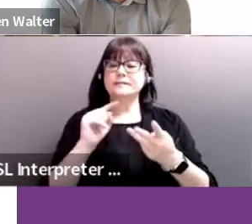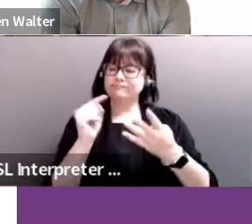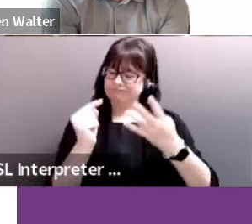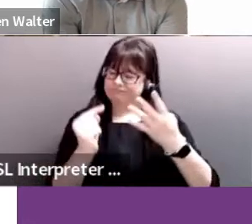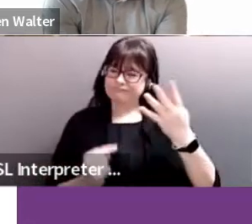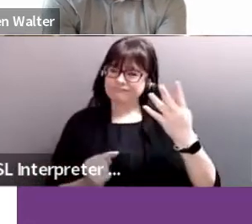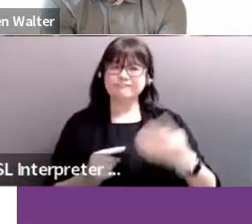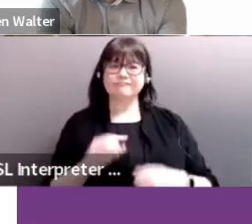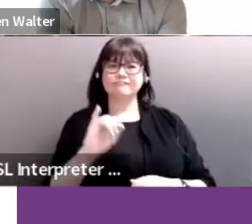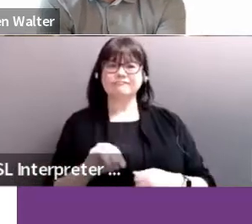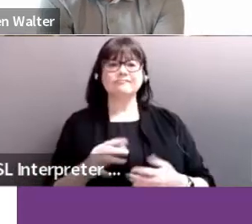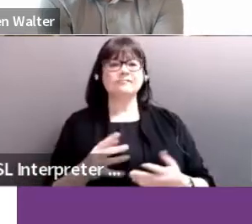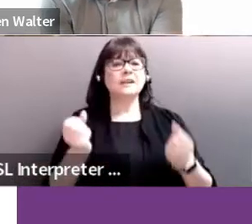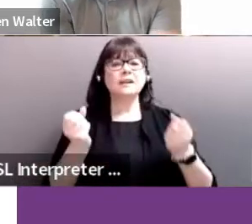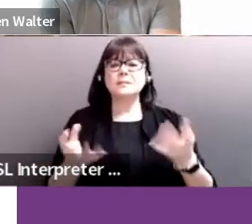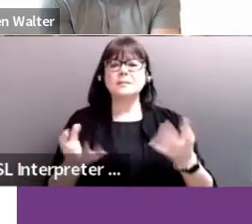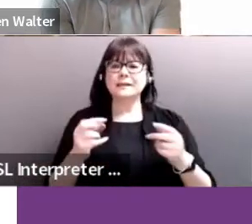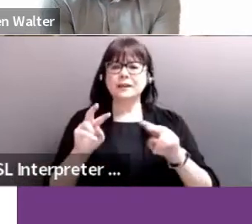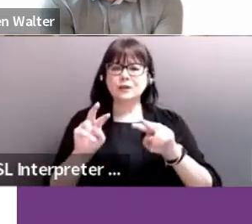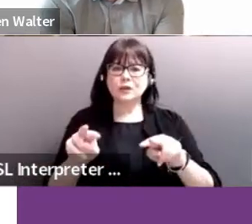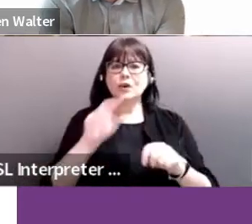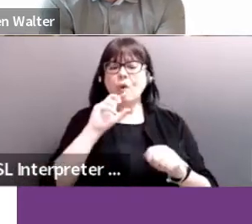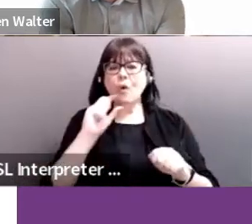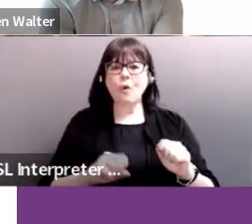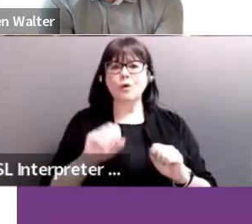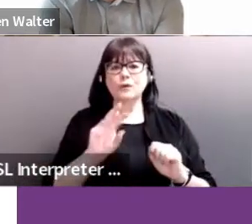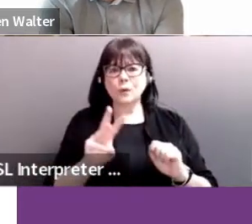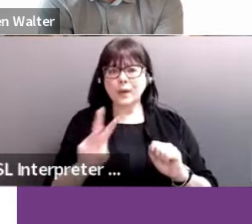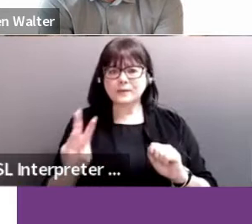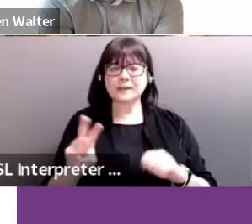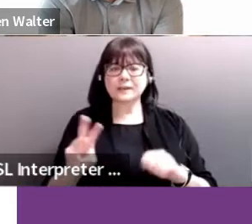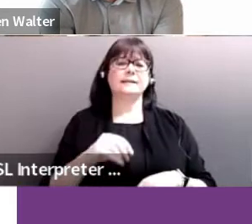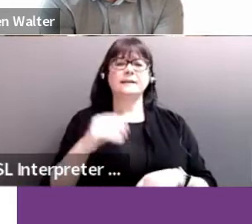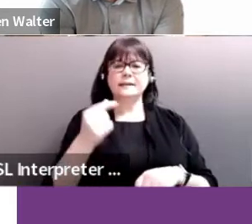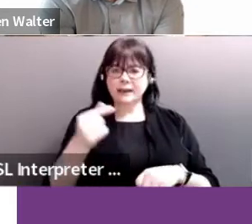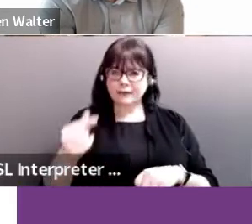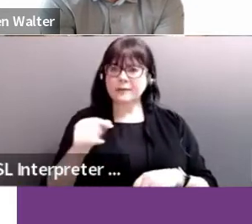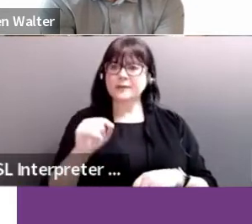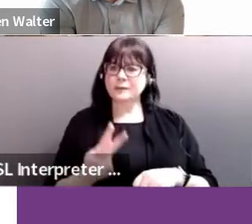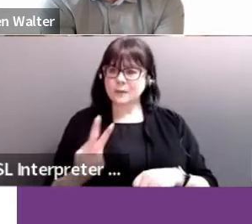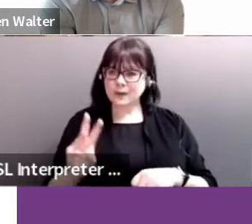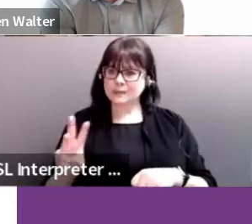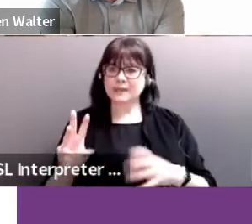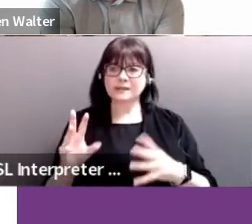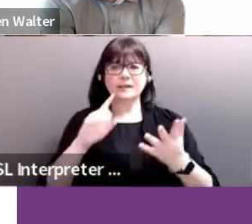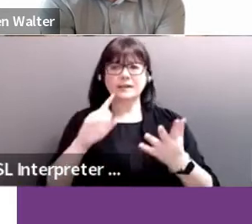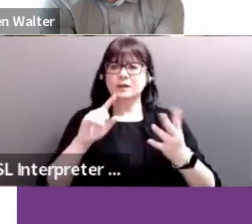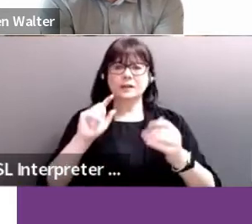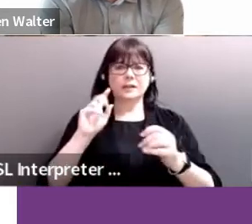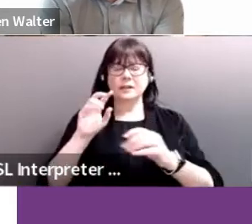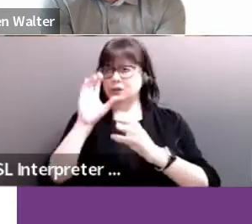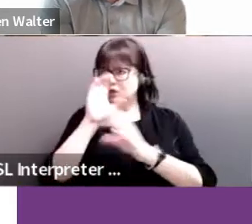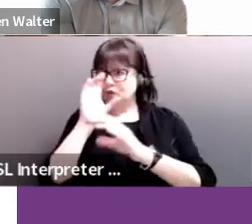look at the industry, we see a lot of government websites, a lot of old websites that have a ton of information that's decentralized. And we wanted to make it a lot easier